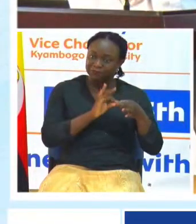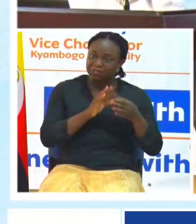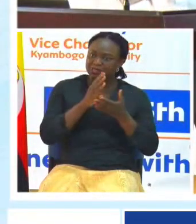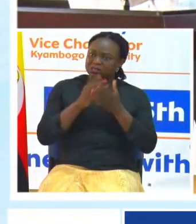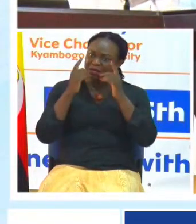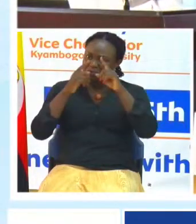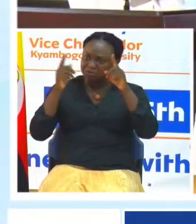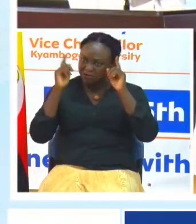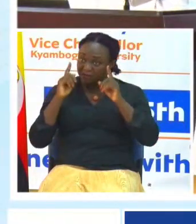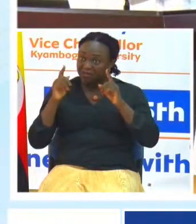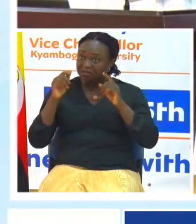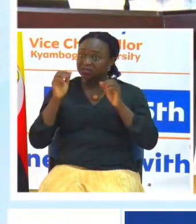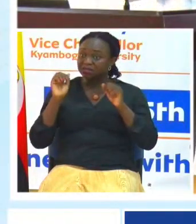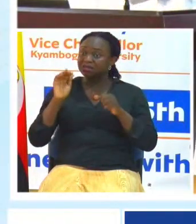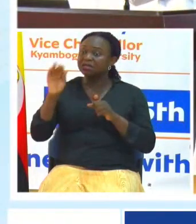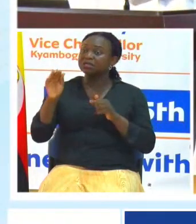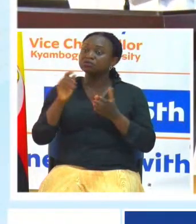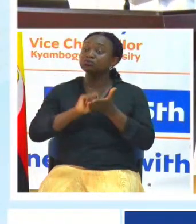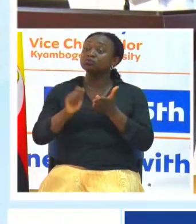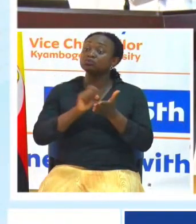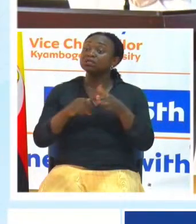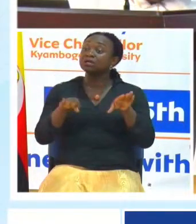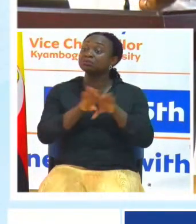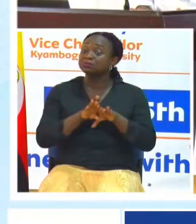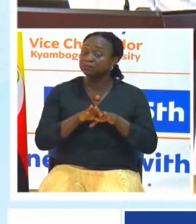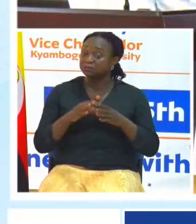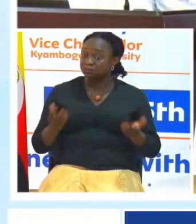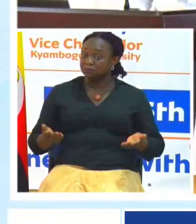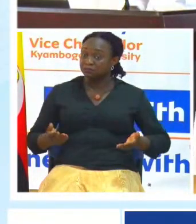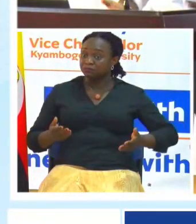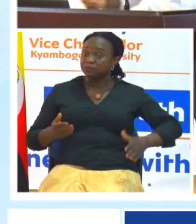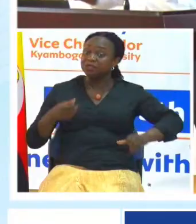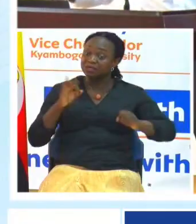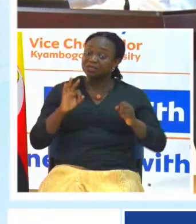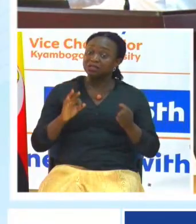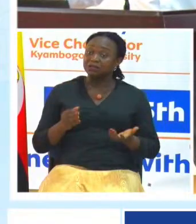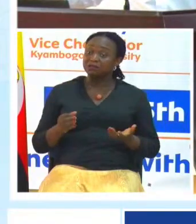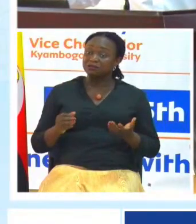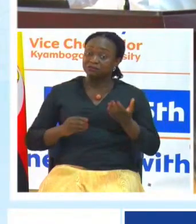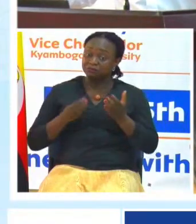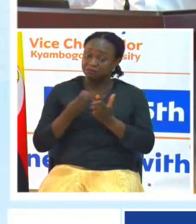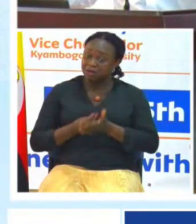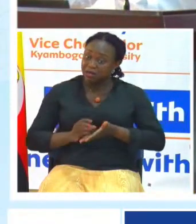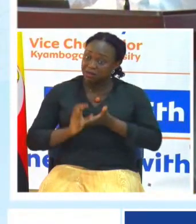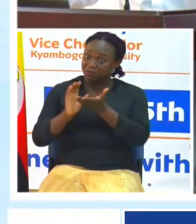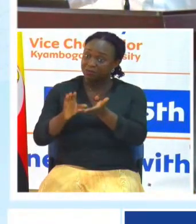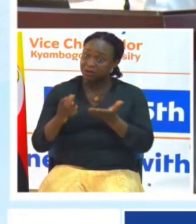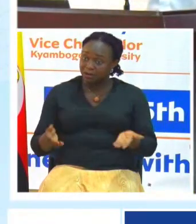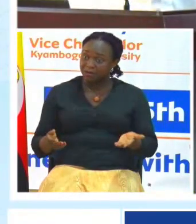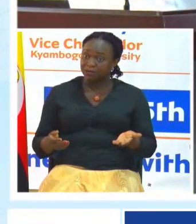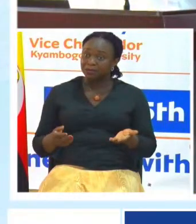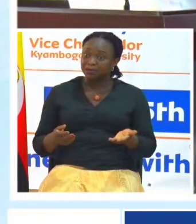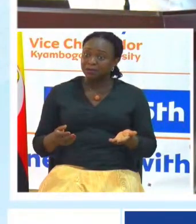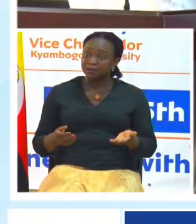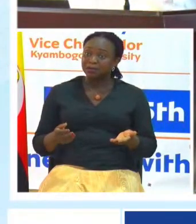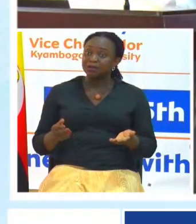require you to write an agreement. You've committed to Harvard, and if Harvard gives you sensible funding, then you will